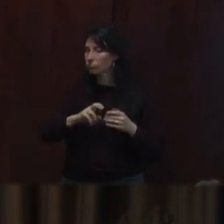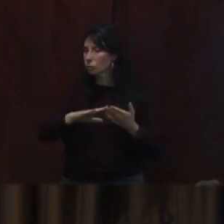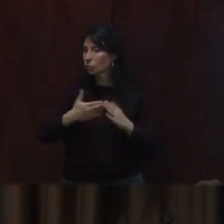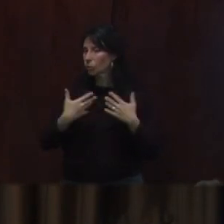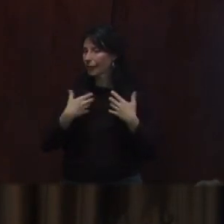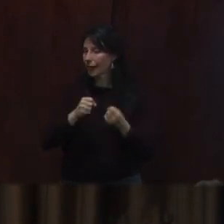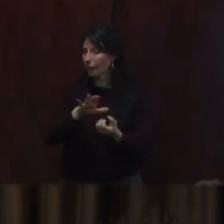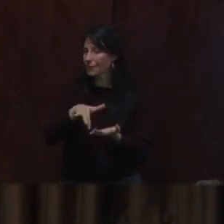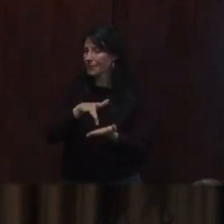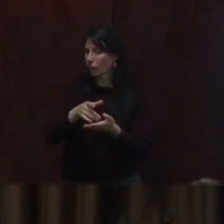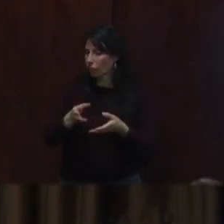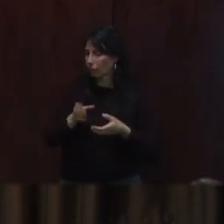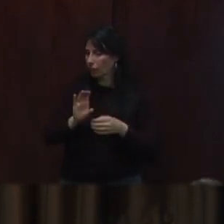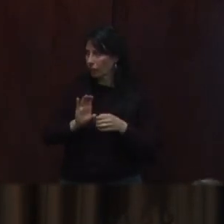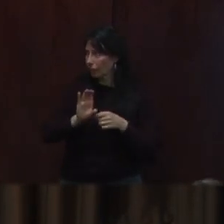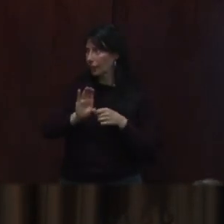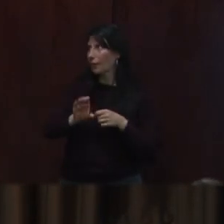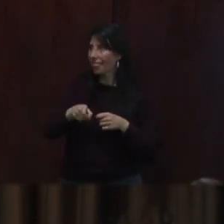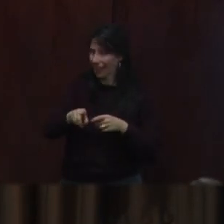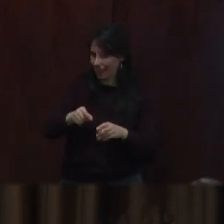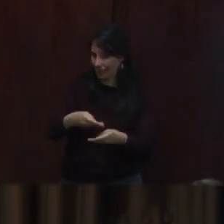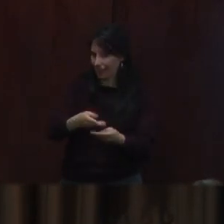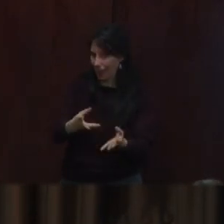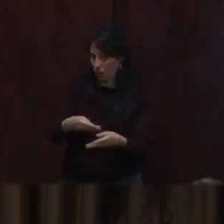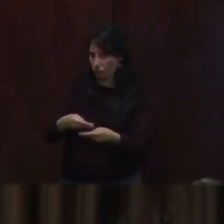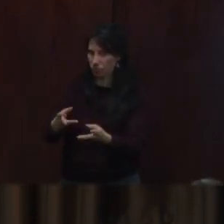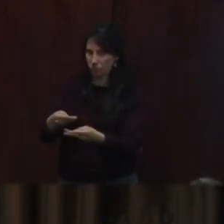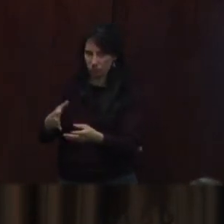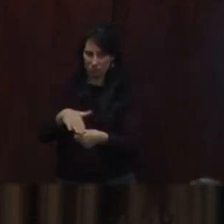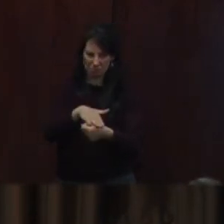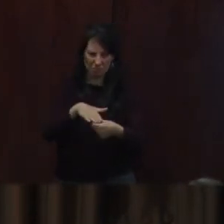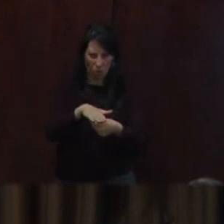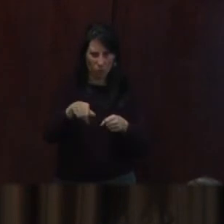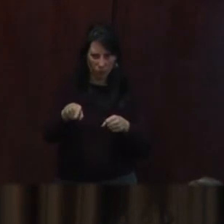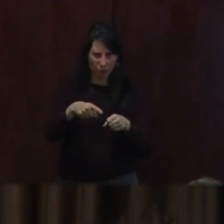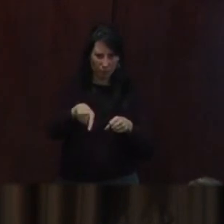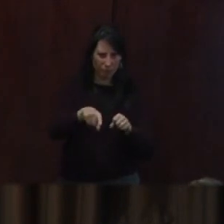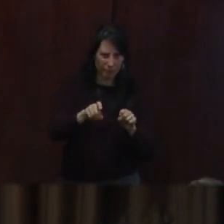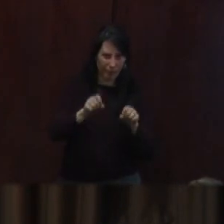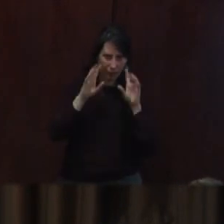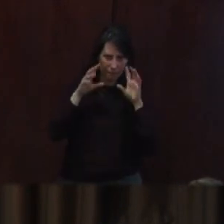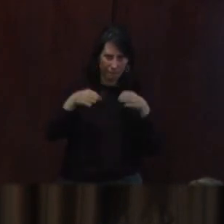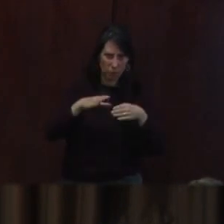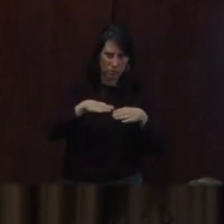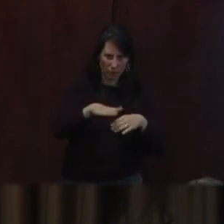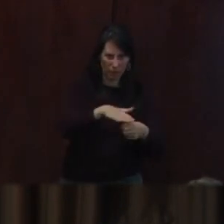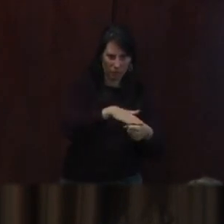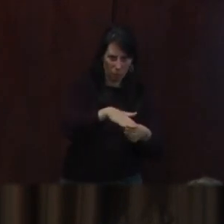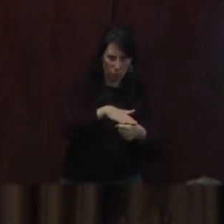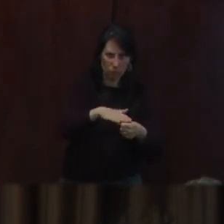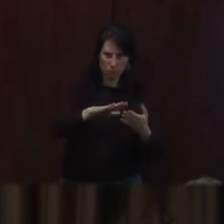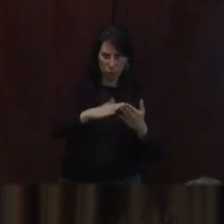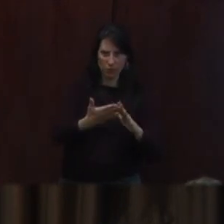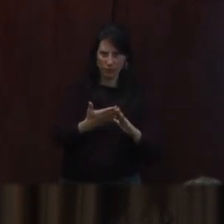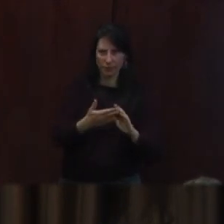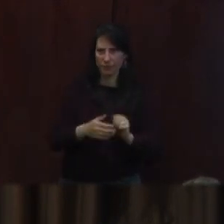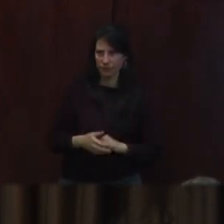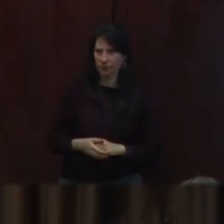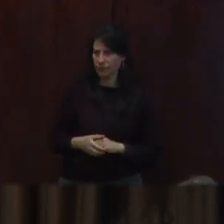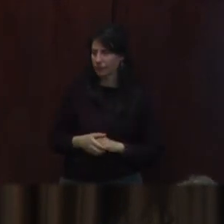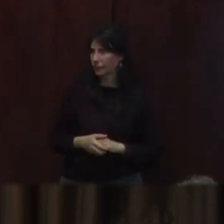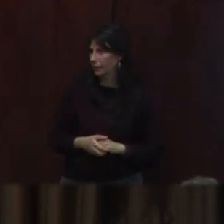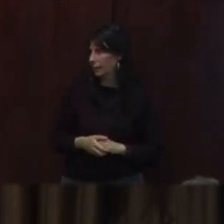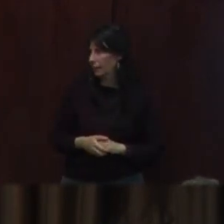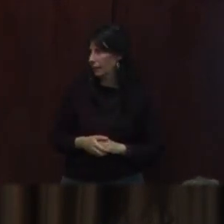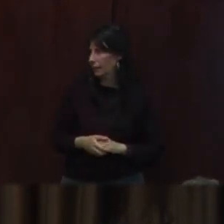get additional doses for our own county to be able to expand our appointments, knowing how large our population is. And